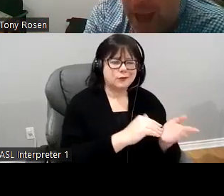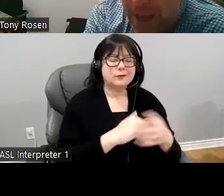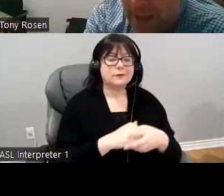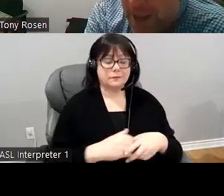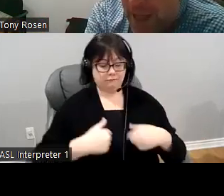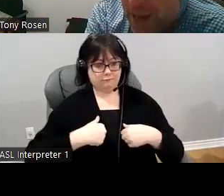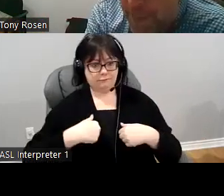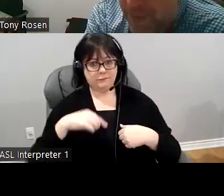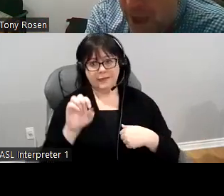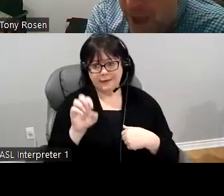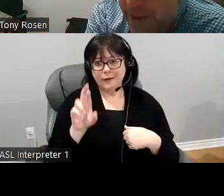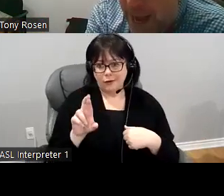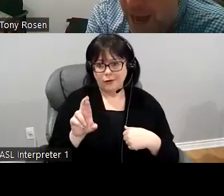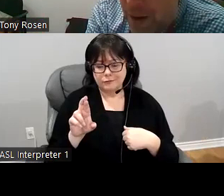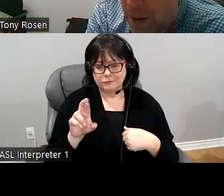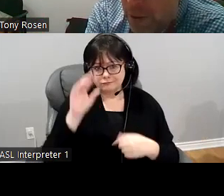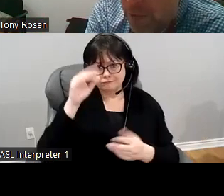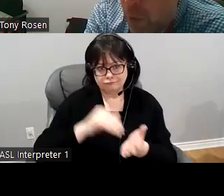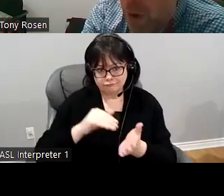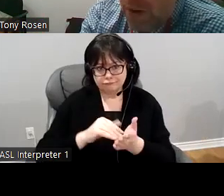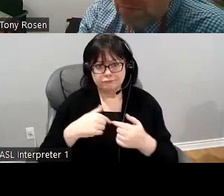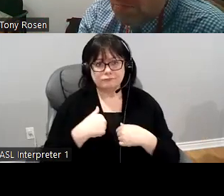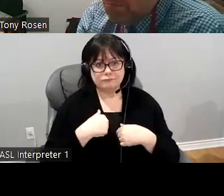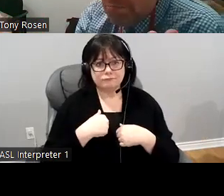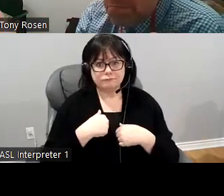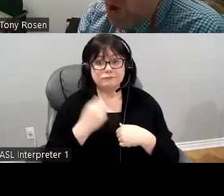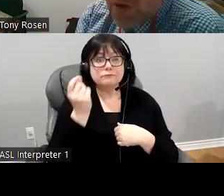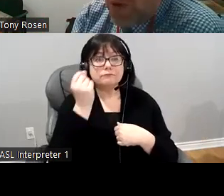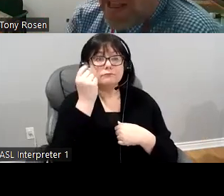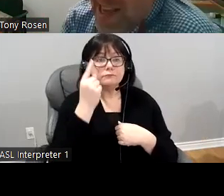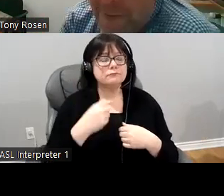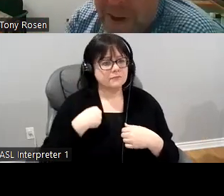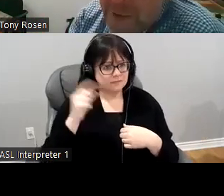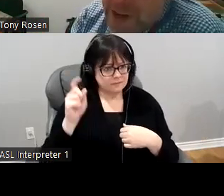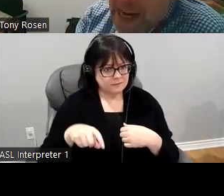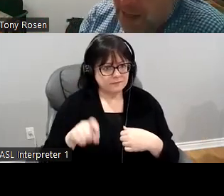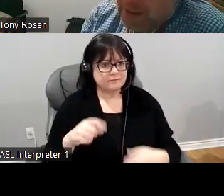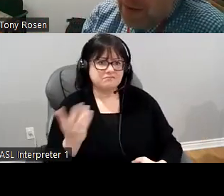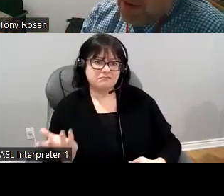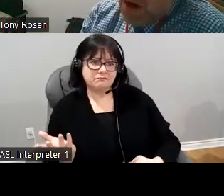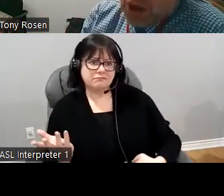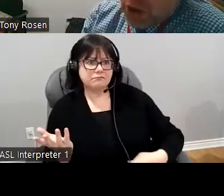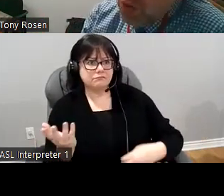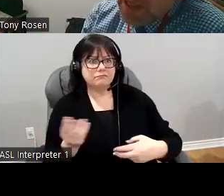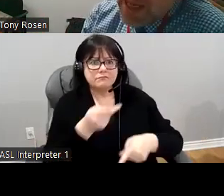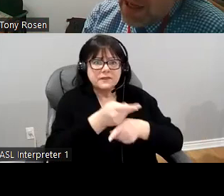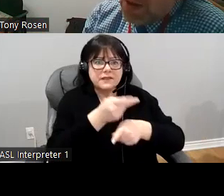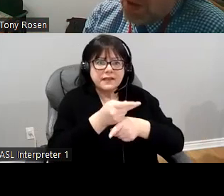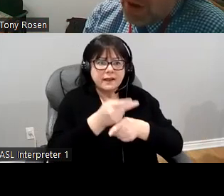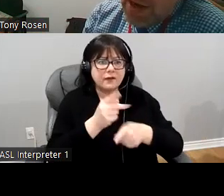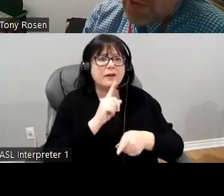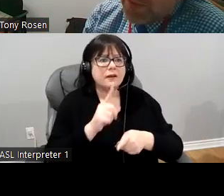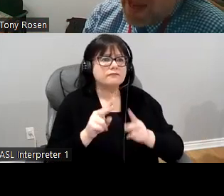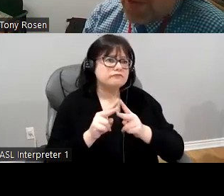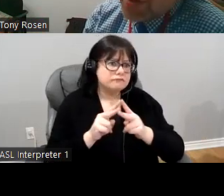ER guy, and I provide care for multiple, let's say 15 acutely ill